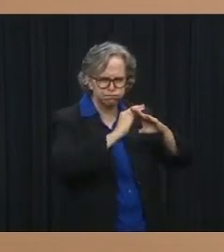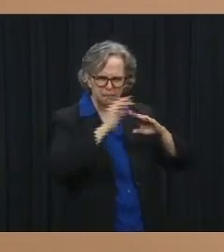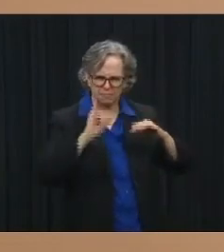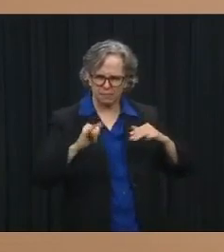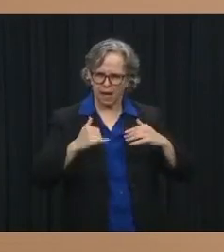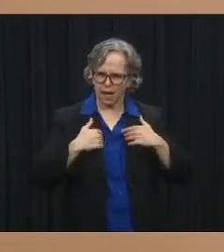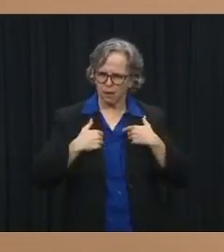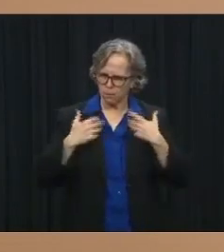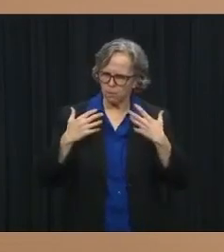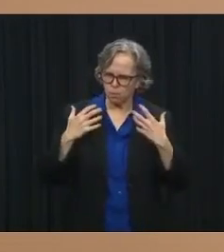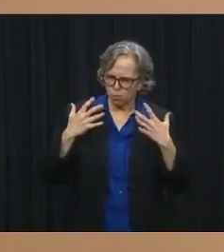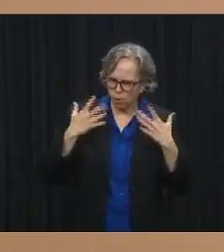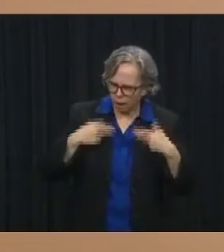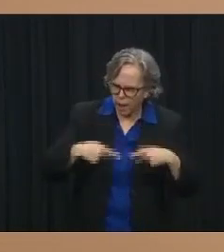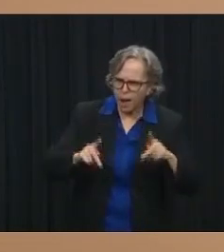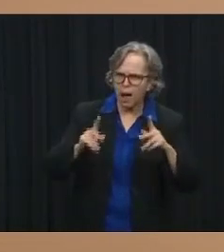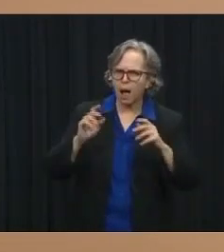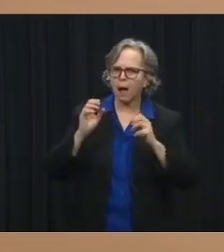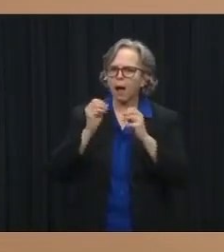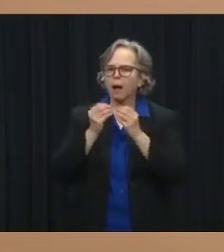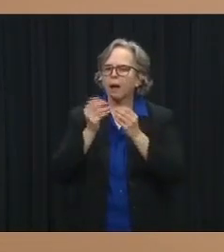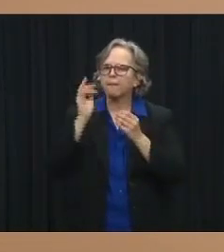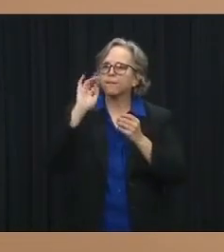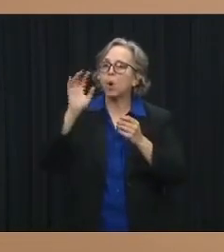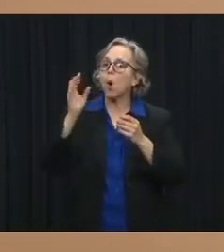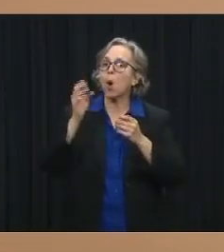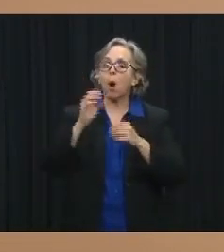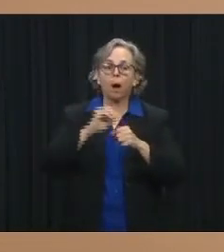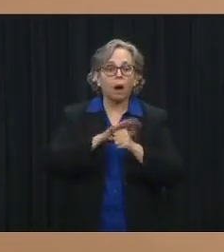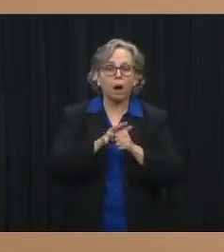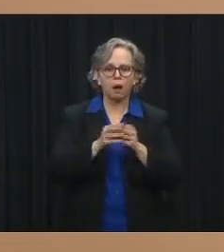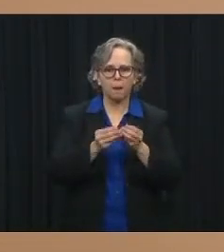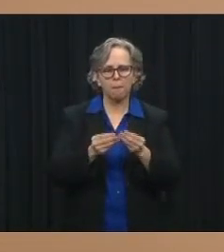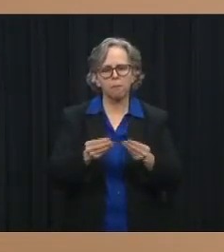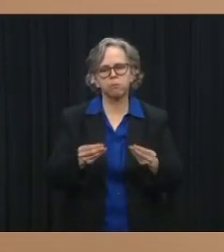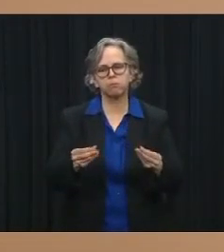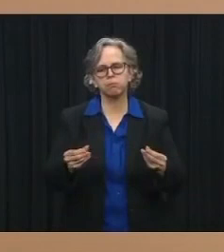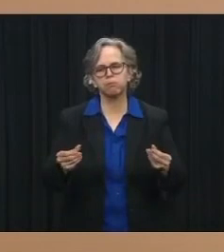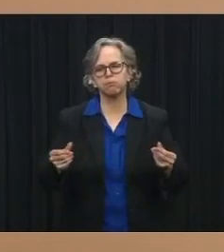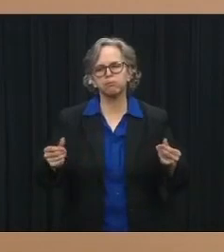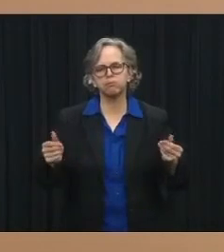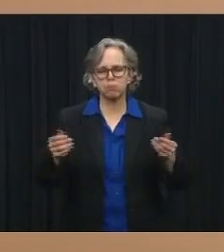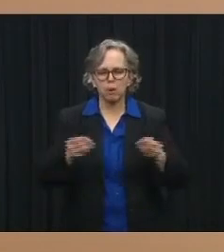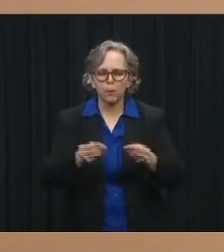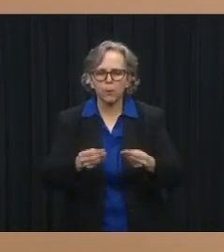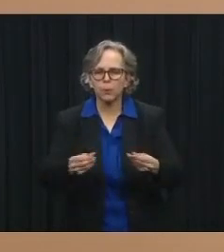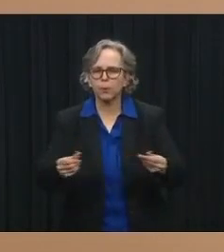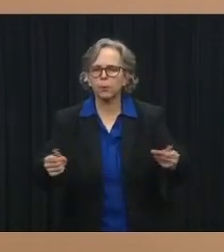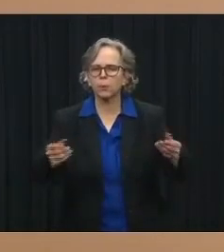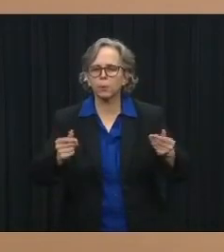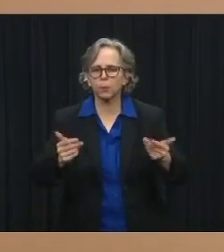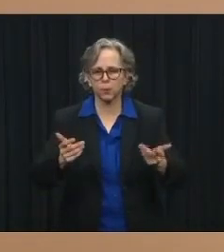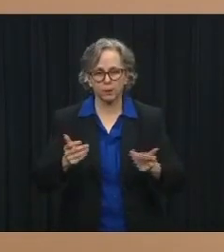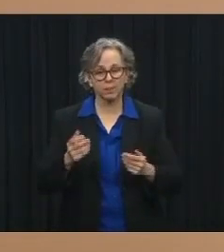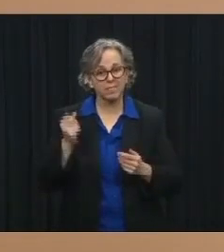has a minimal economic impact. But the truth of the response now is absolutely what we're doing, and